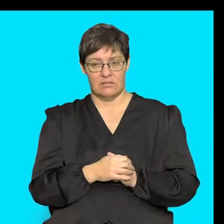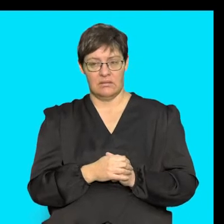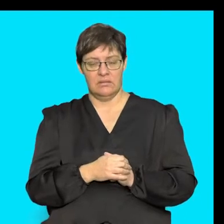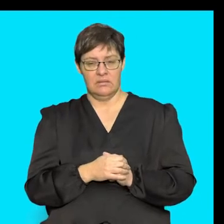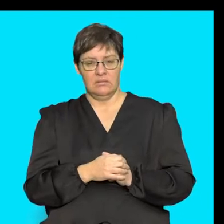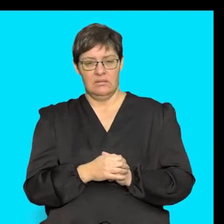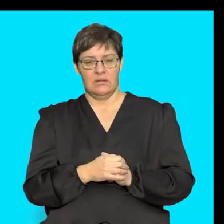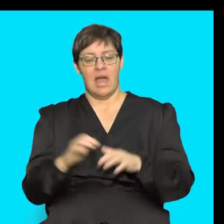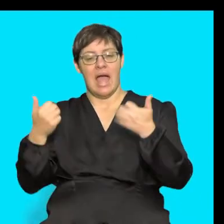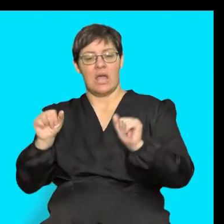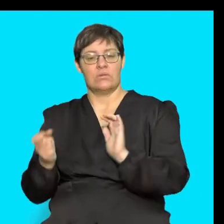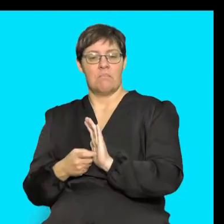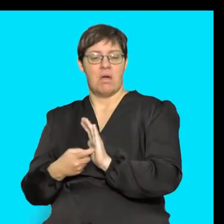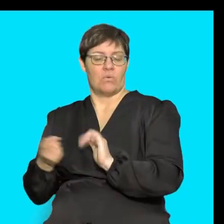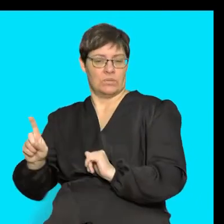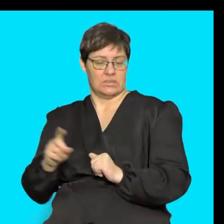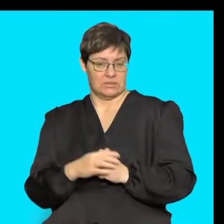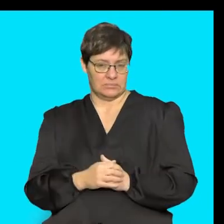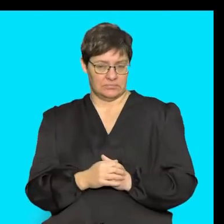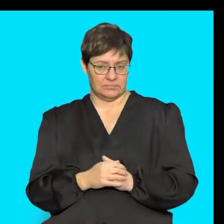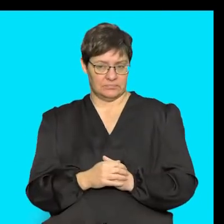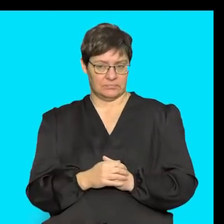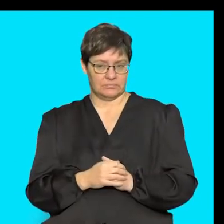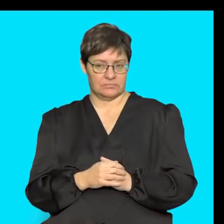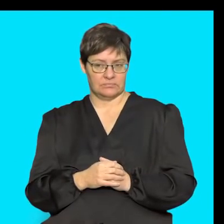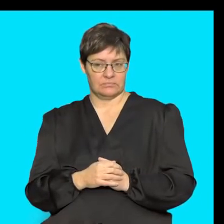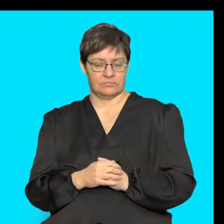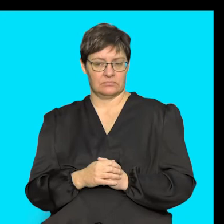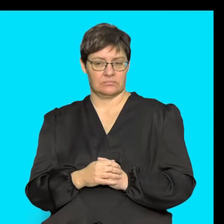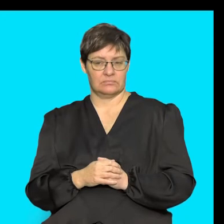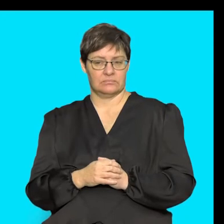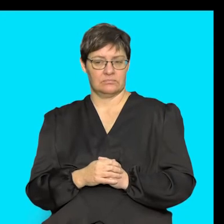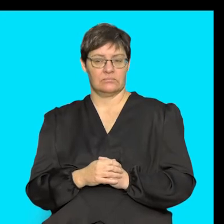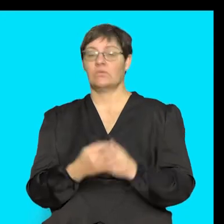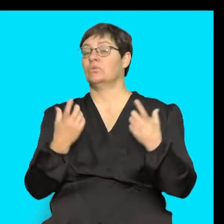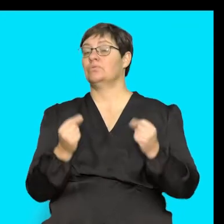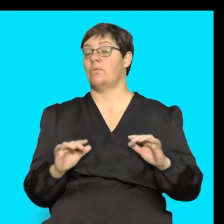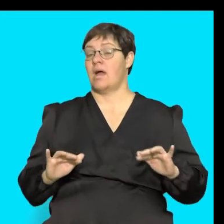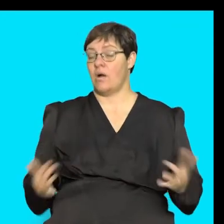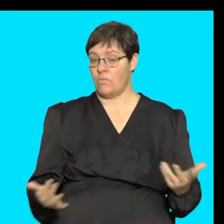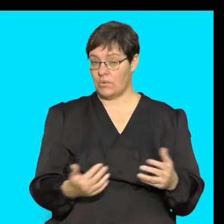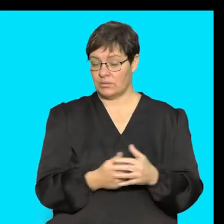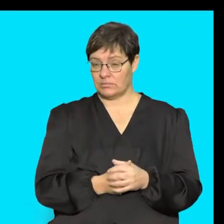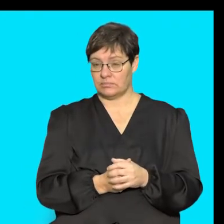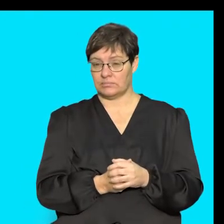my accounting mark? Okay, let's look at that. So to do